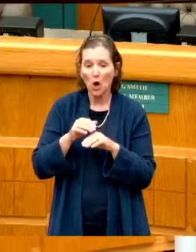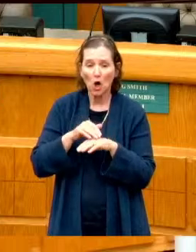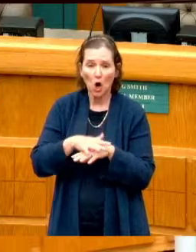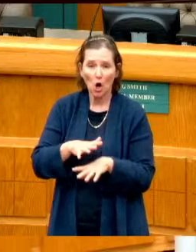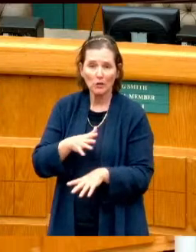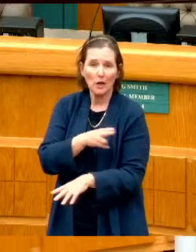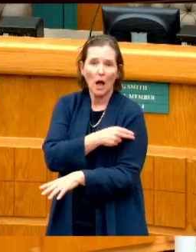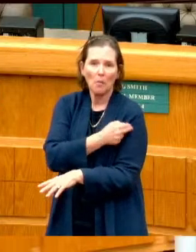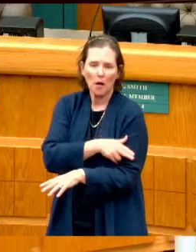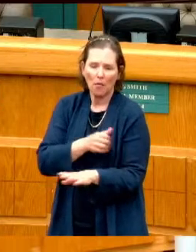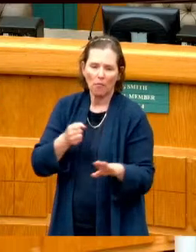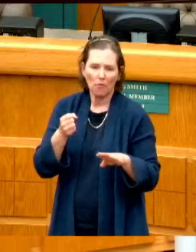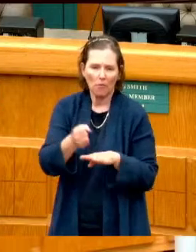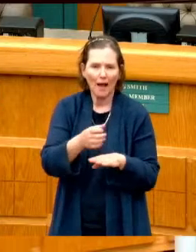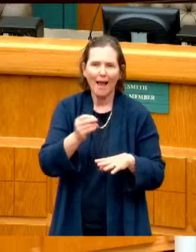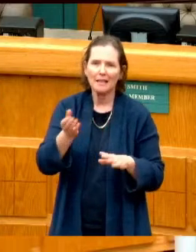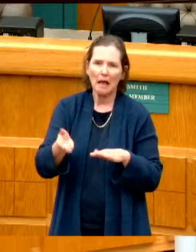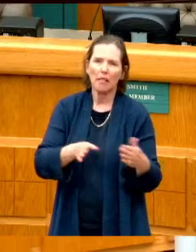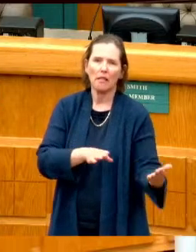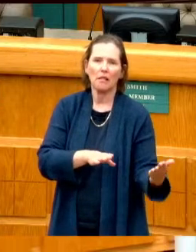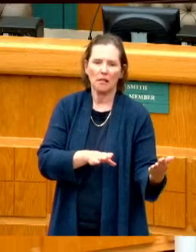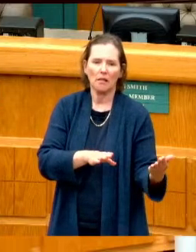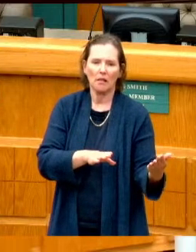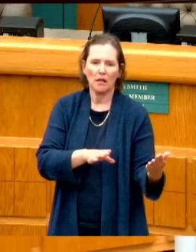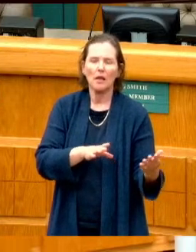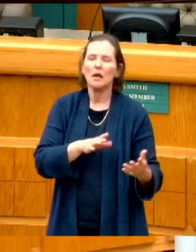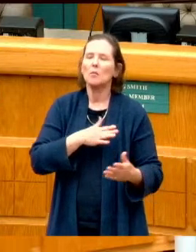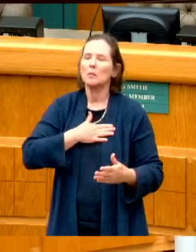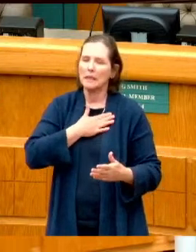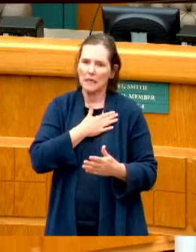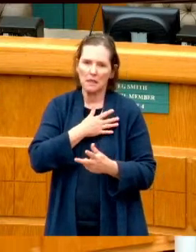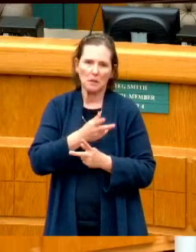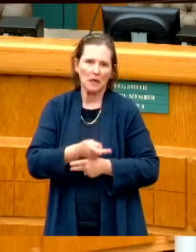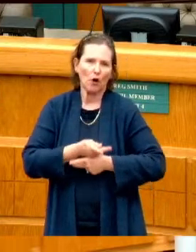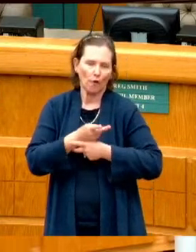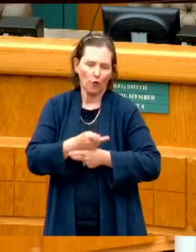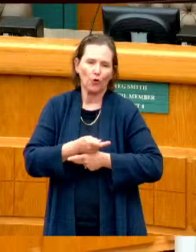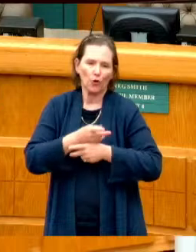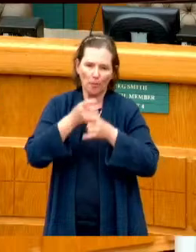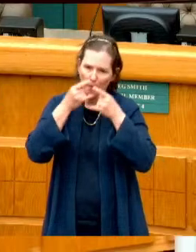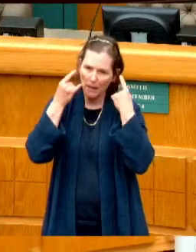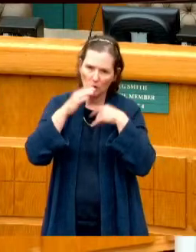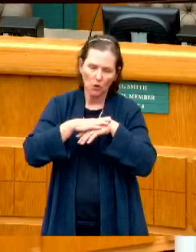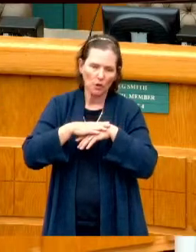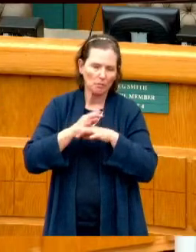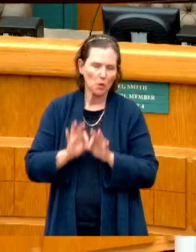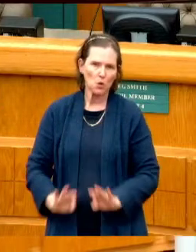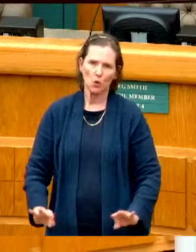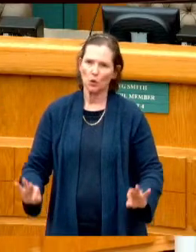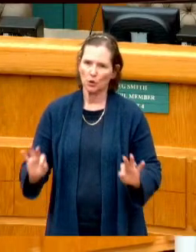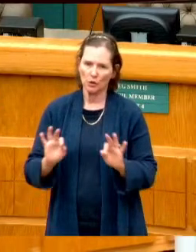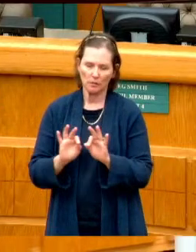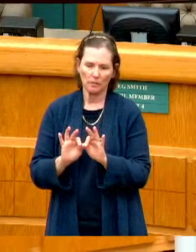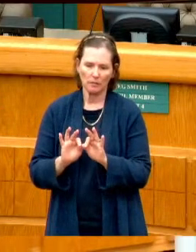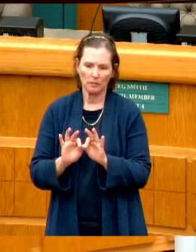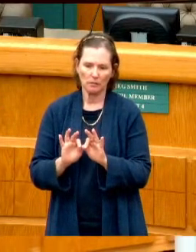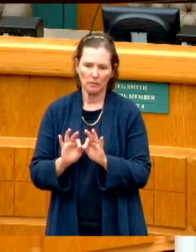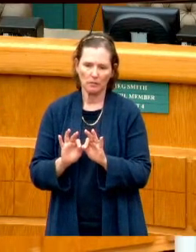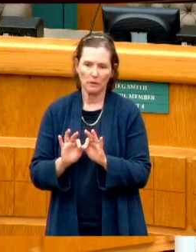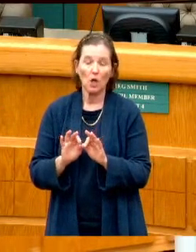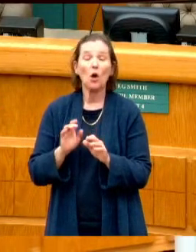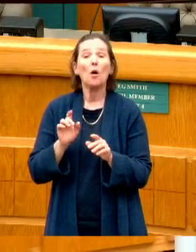to practice your public health strategies. And in addition to that, you can now get vaccinated to help protect